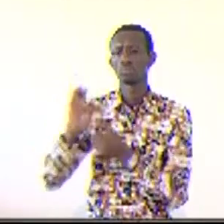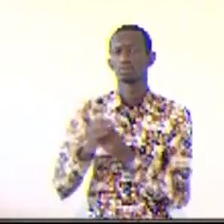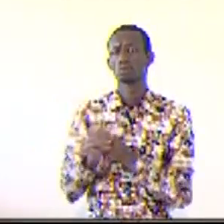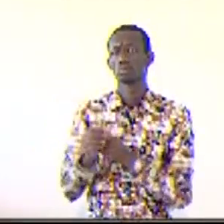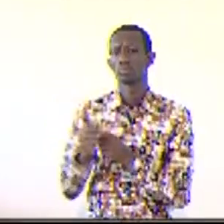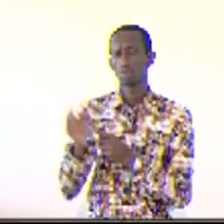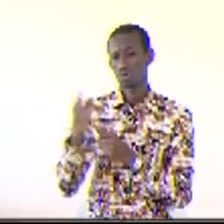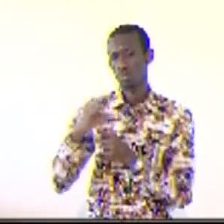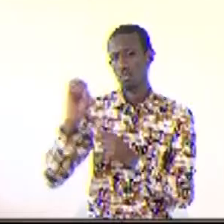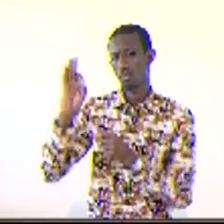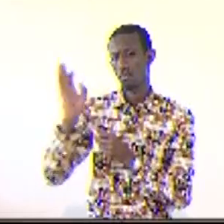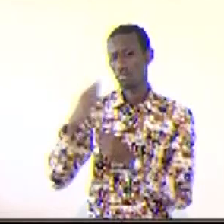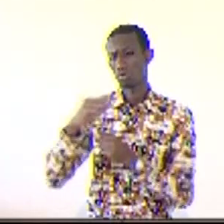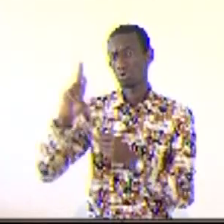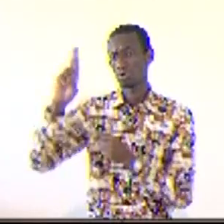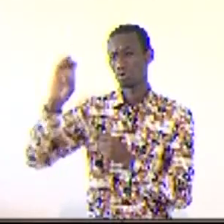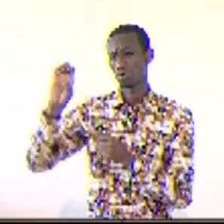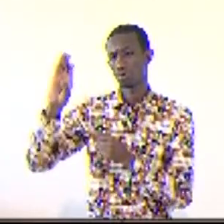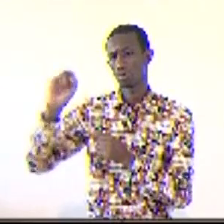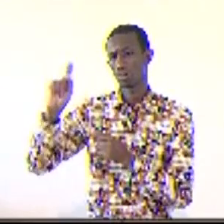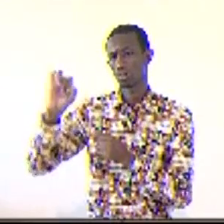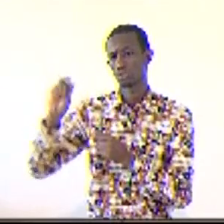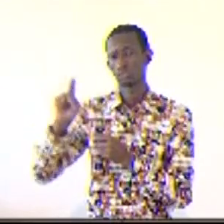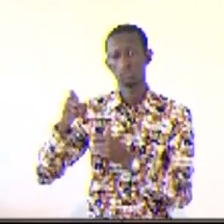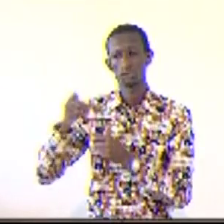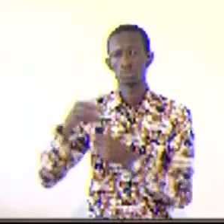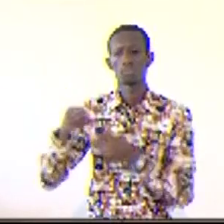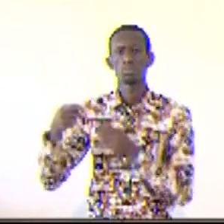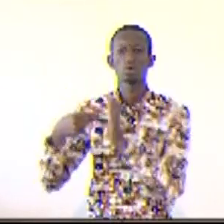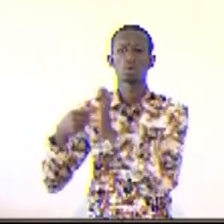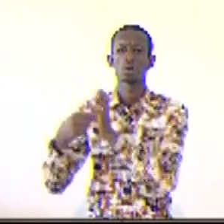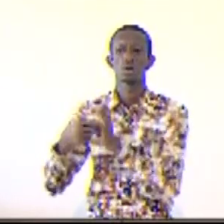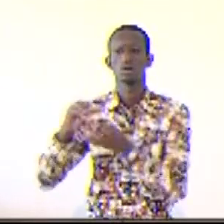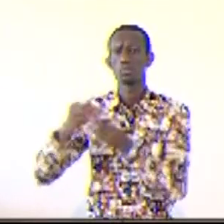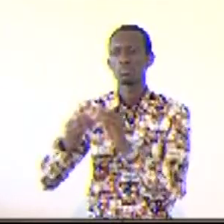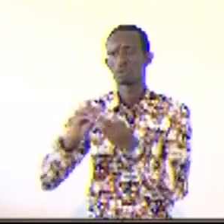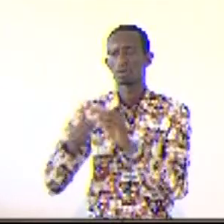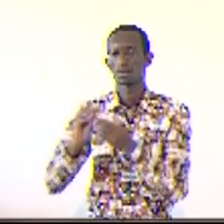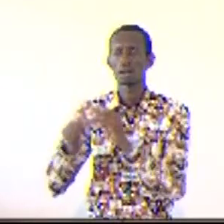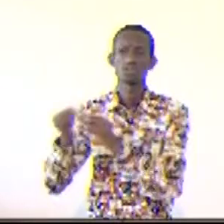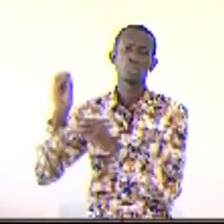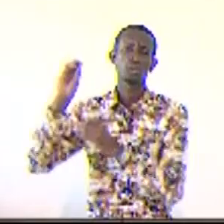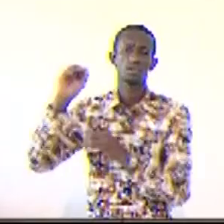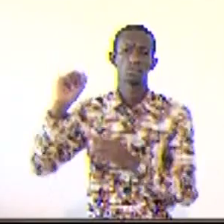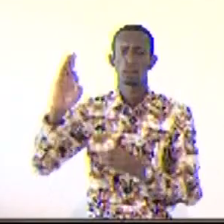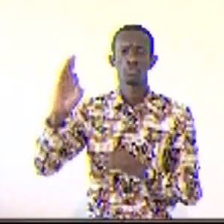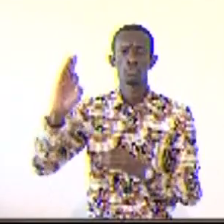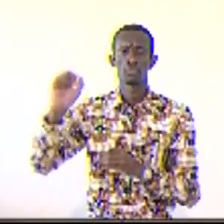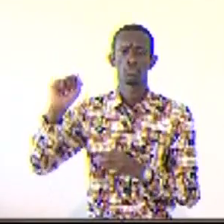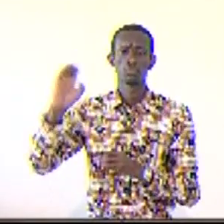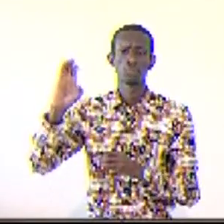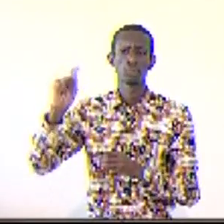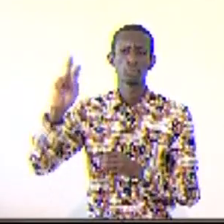And we mentioned a number of factors. If you remember very well, we had looked at the concentration in lesson